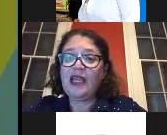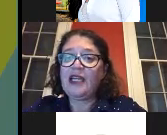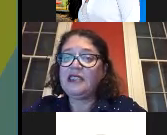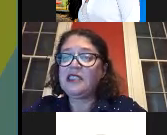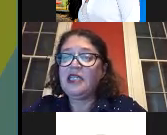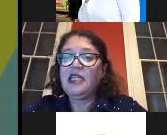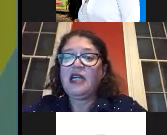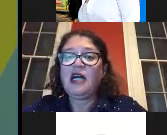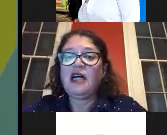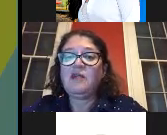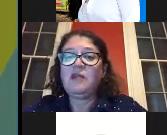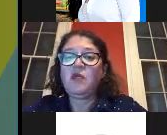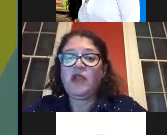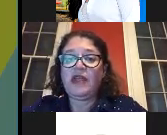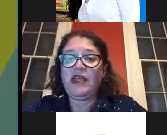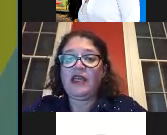And